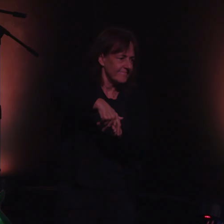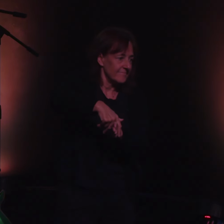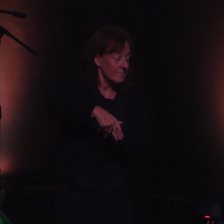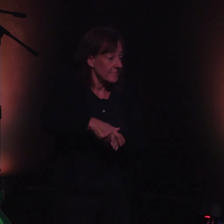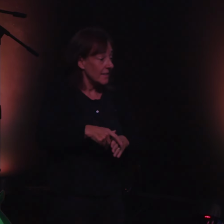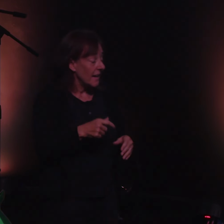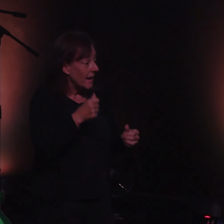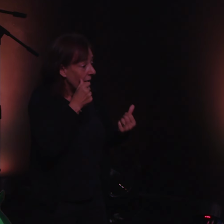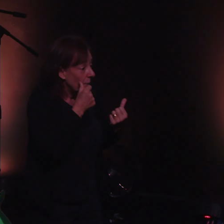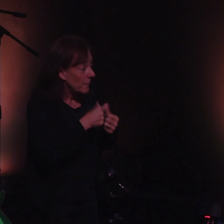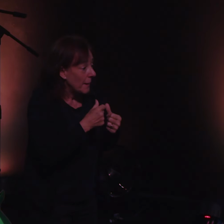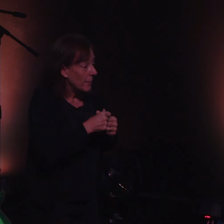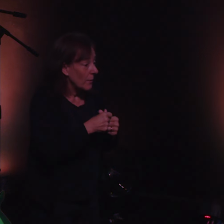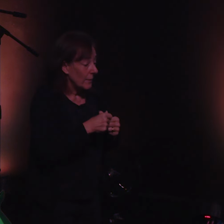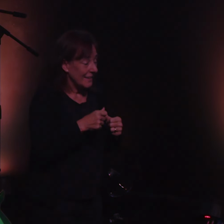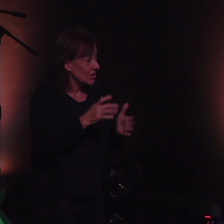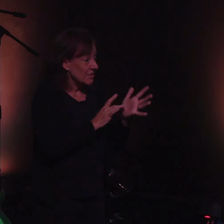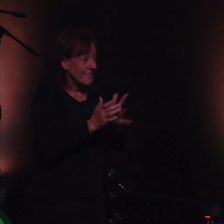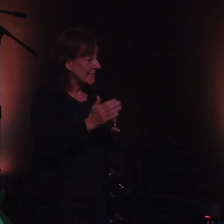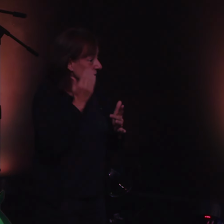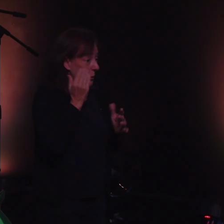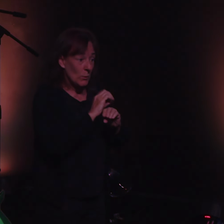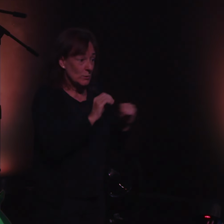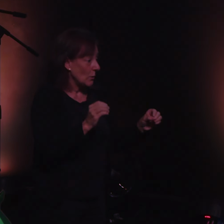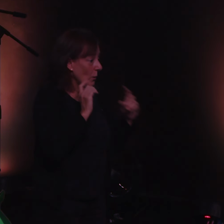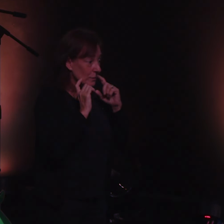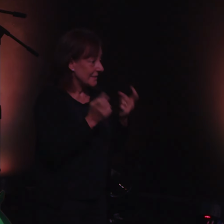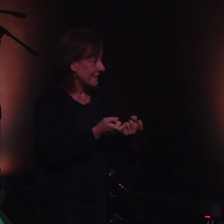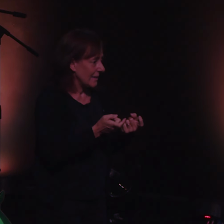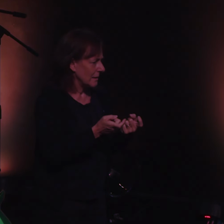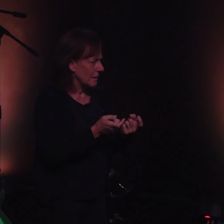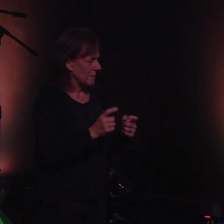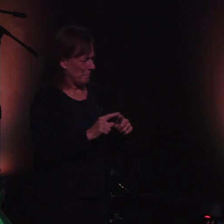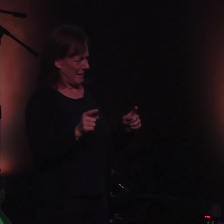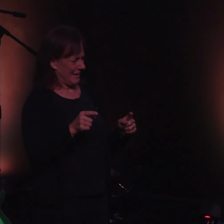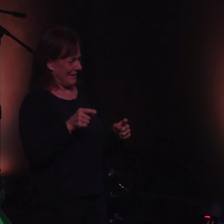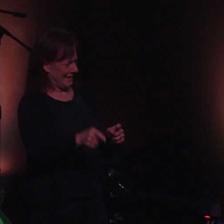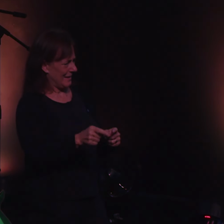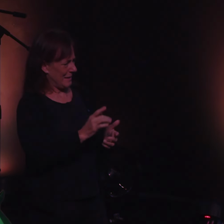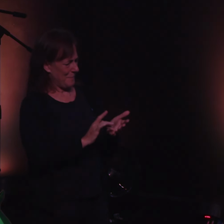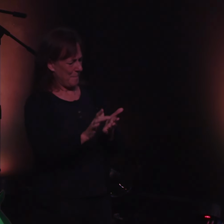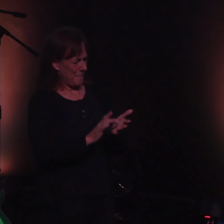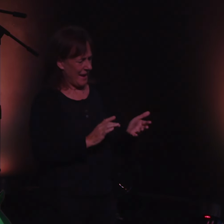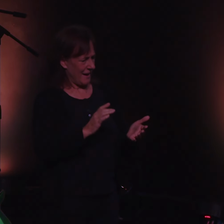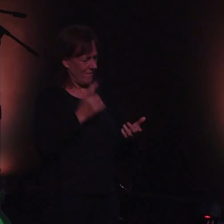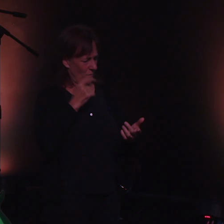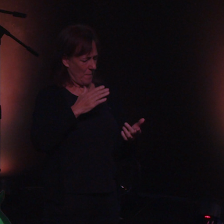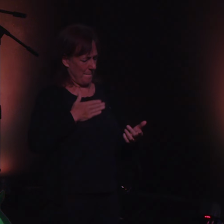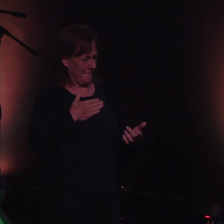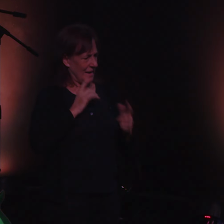He who knew no sin became sin for my salvation. He